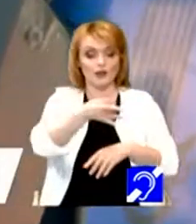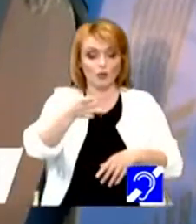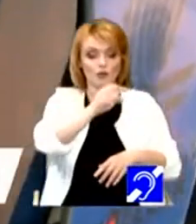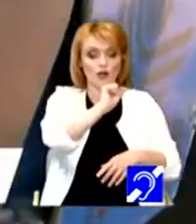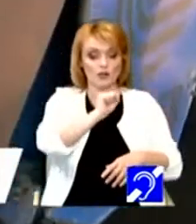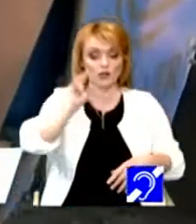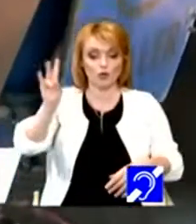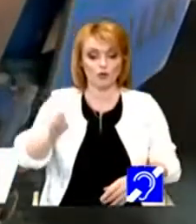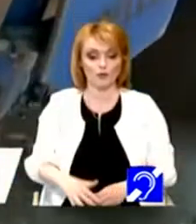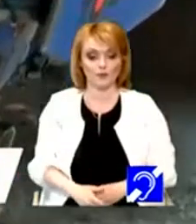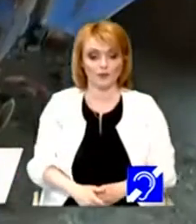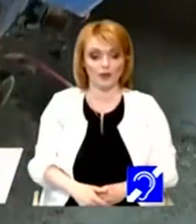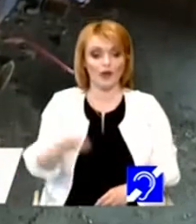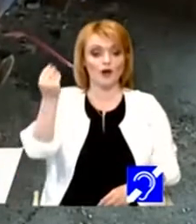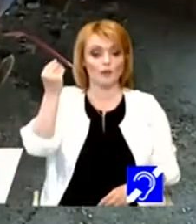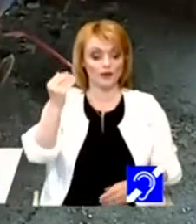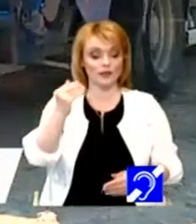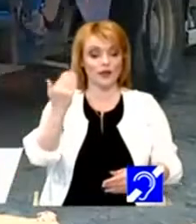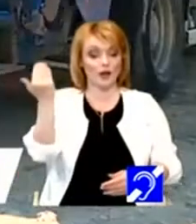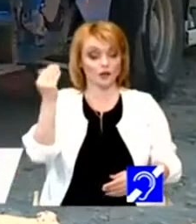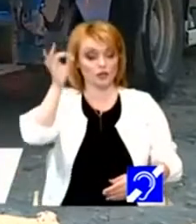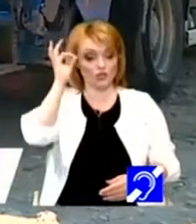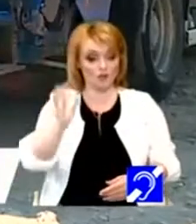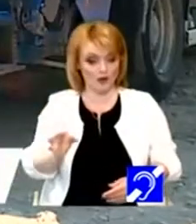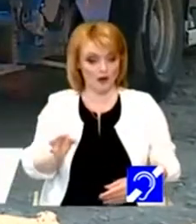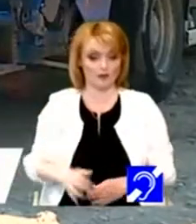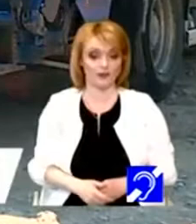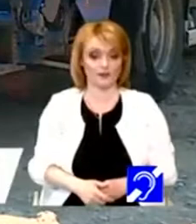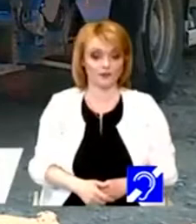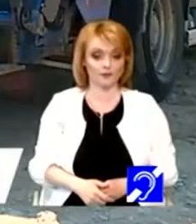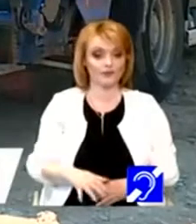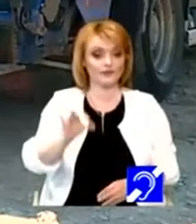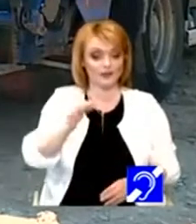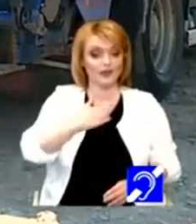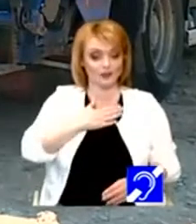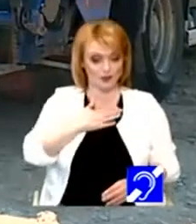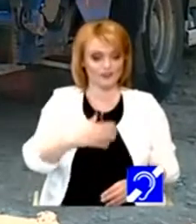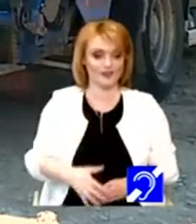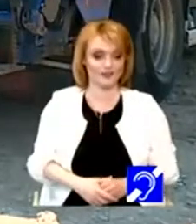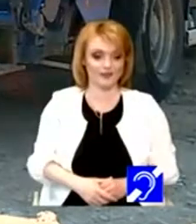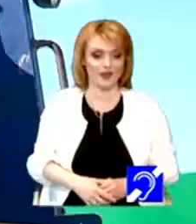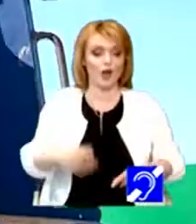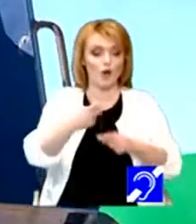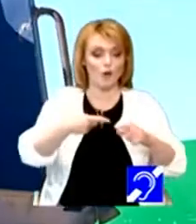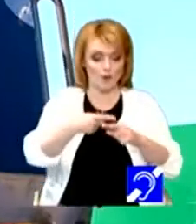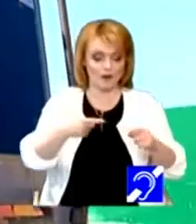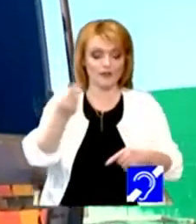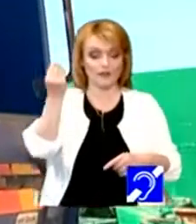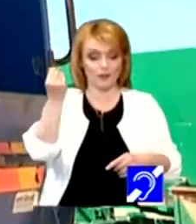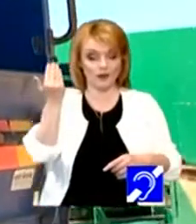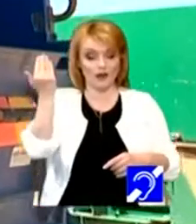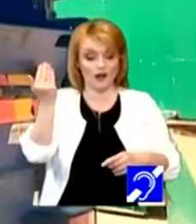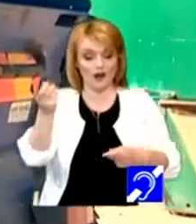spun investitorii. The money comes from the German state and a bit from us and a very small part from the region of Aneni Noi, and we will